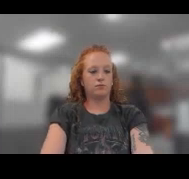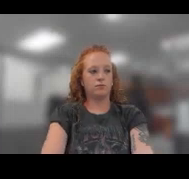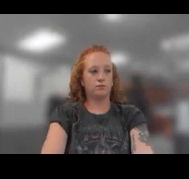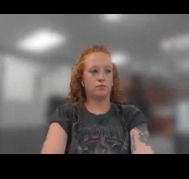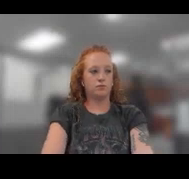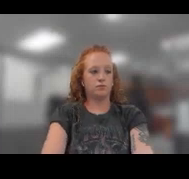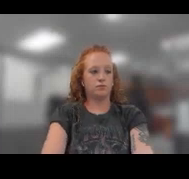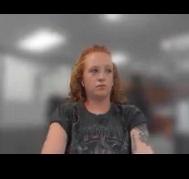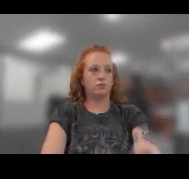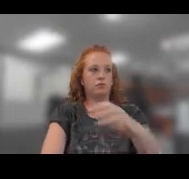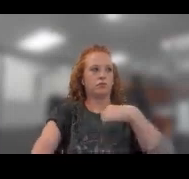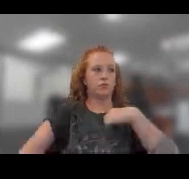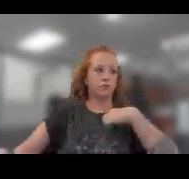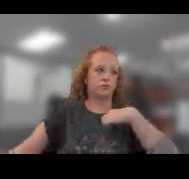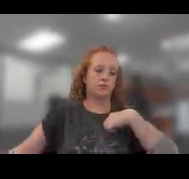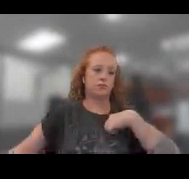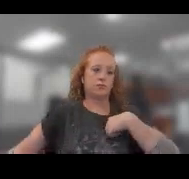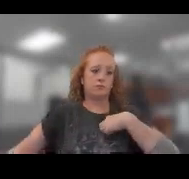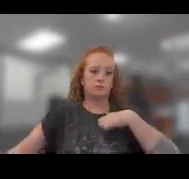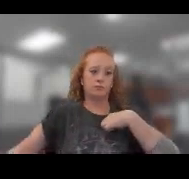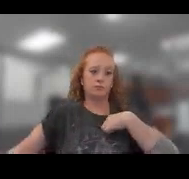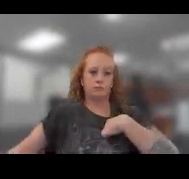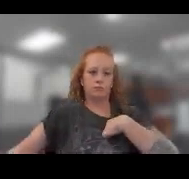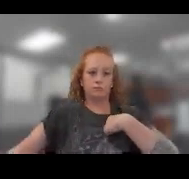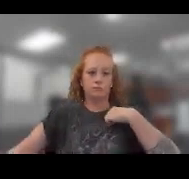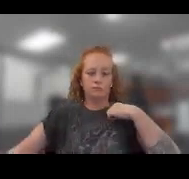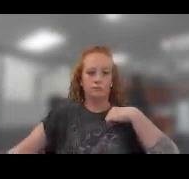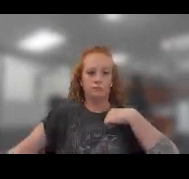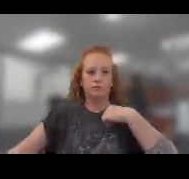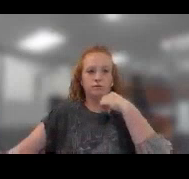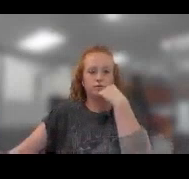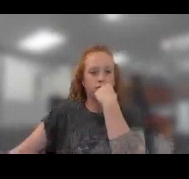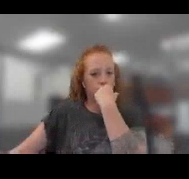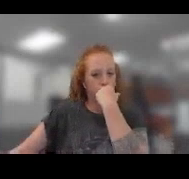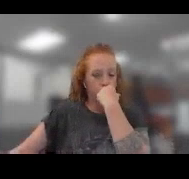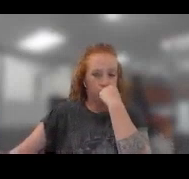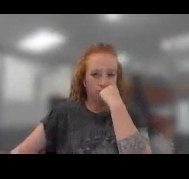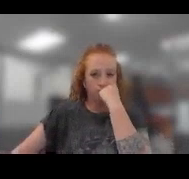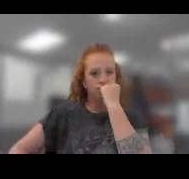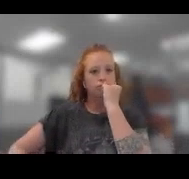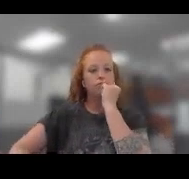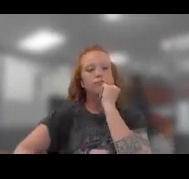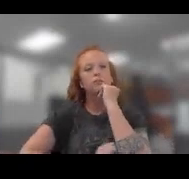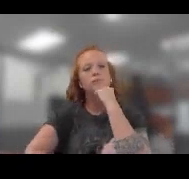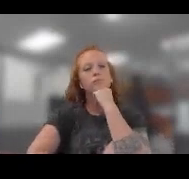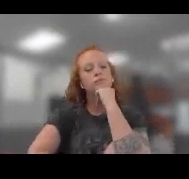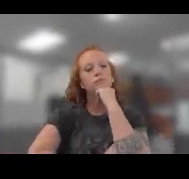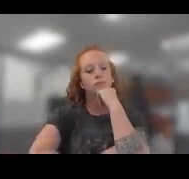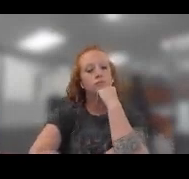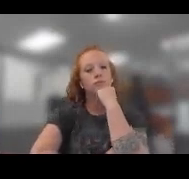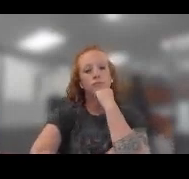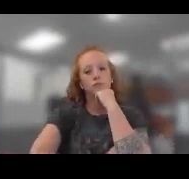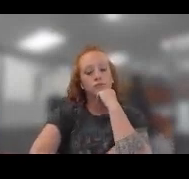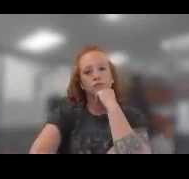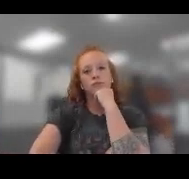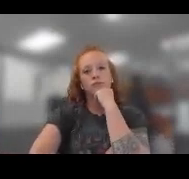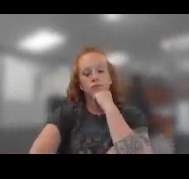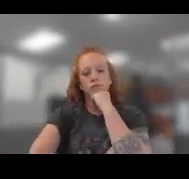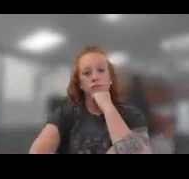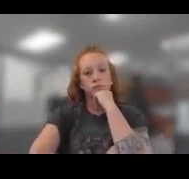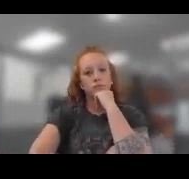So when we asked our clients why they chose the at-home testing program, overwhelmingly for